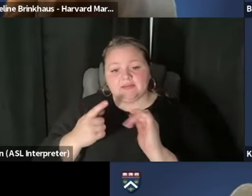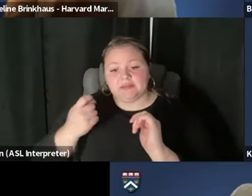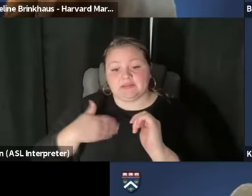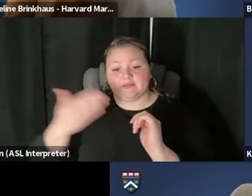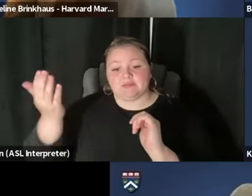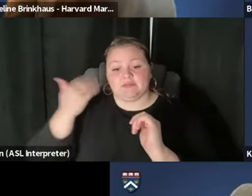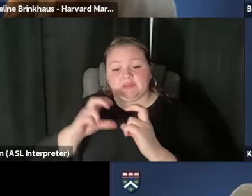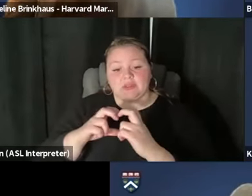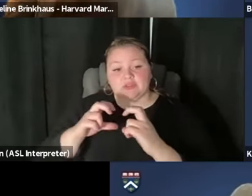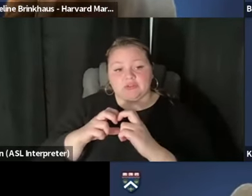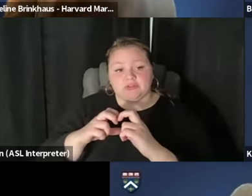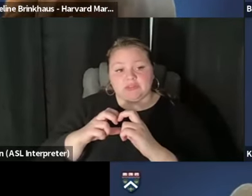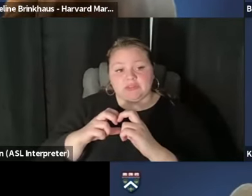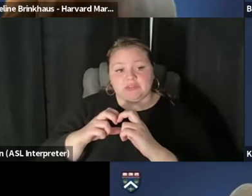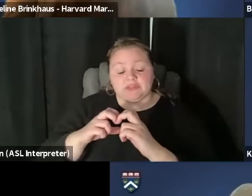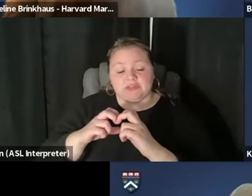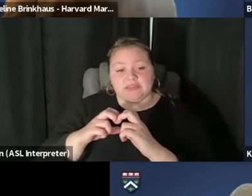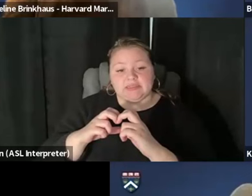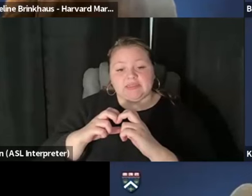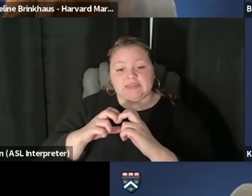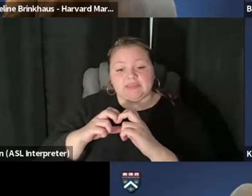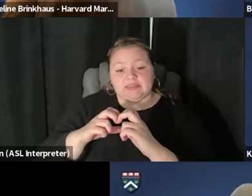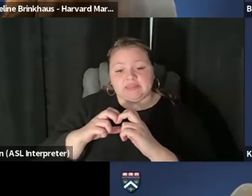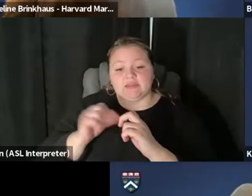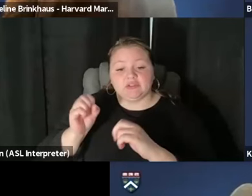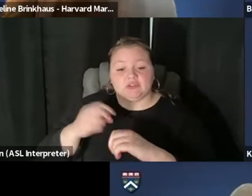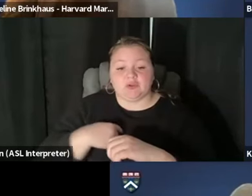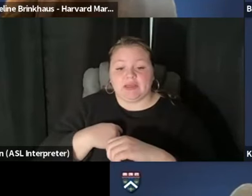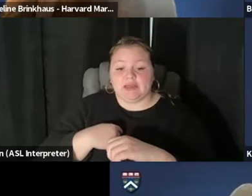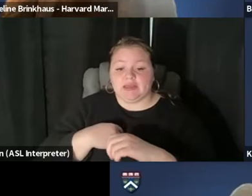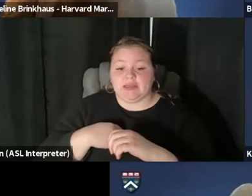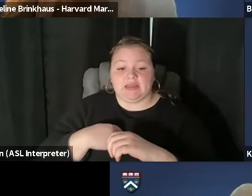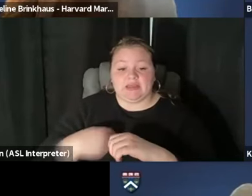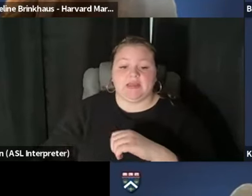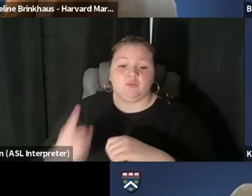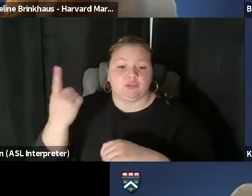prior to being an entrepreneur. And because of that, I was traveling all the time. Thus, being